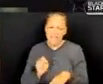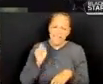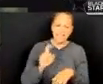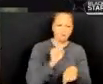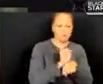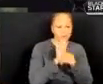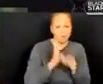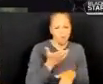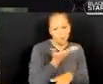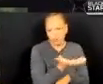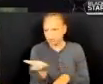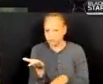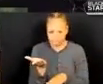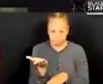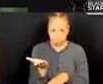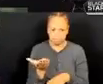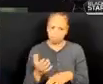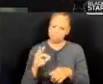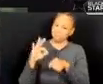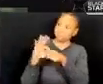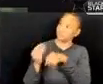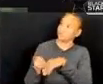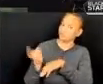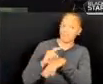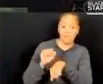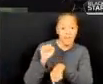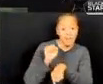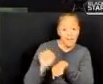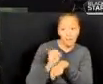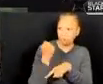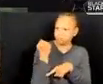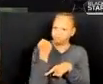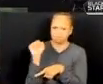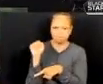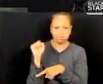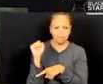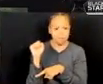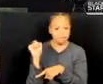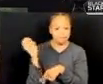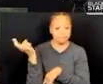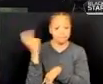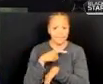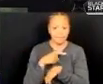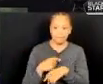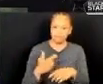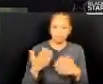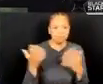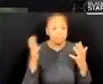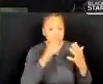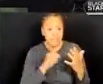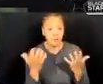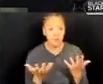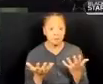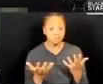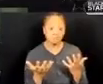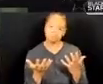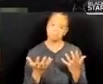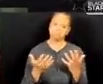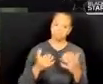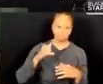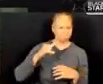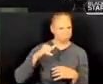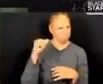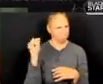strike day, as long as God is God, as long